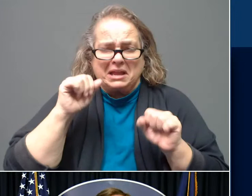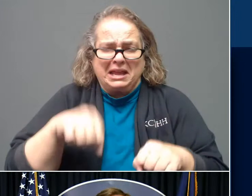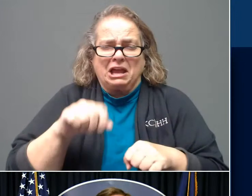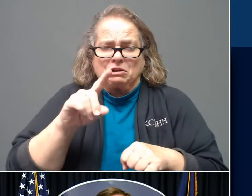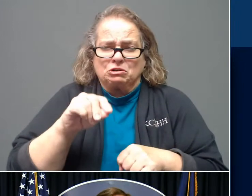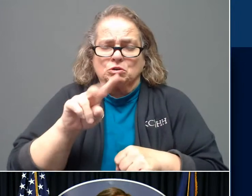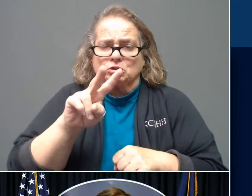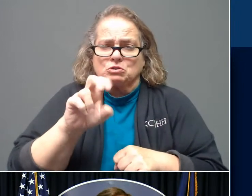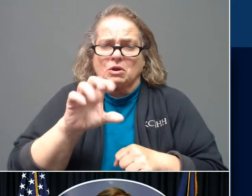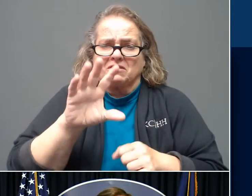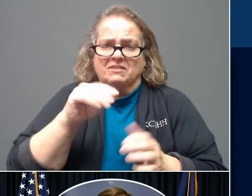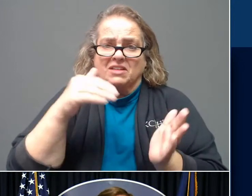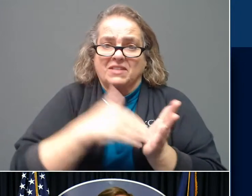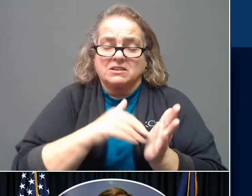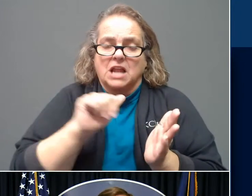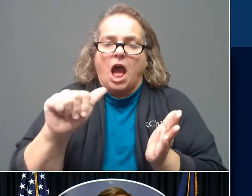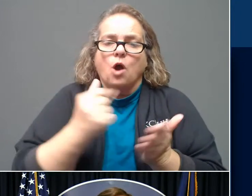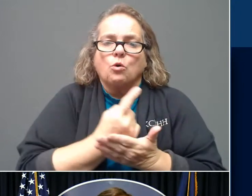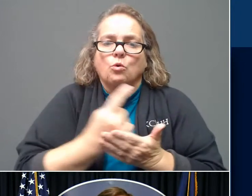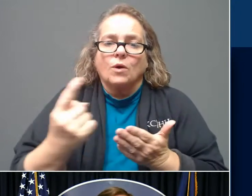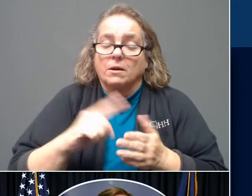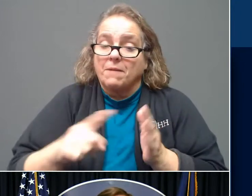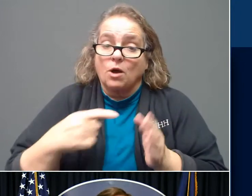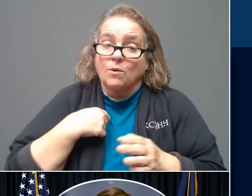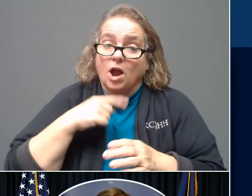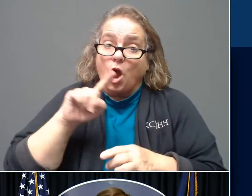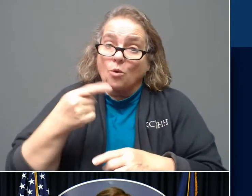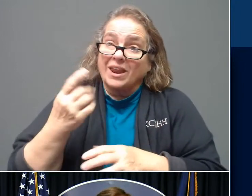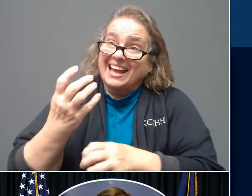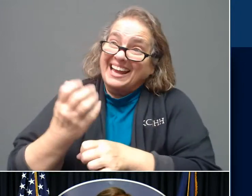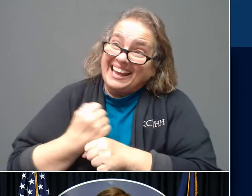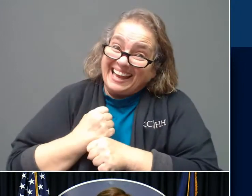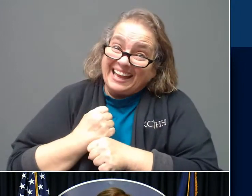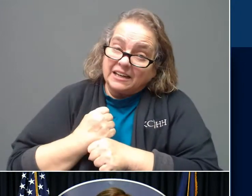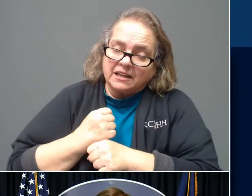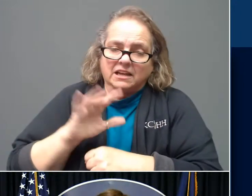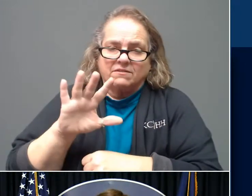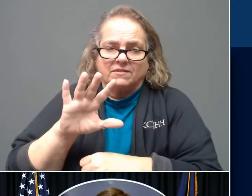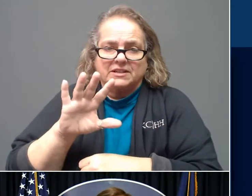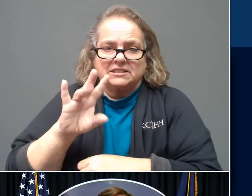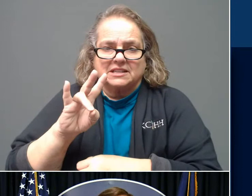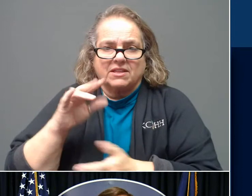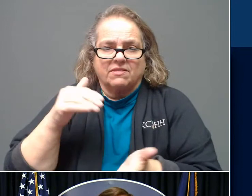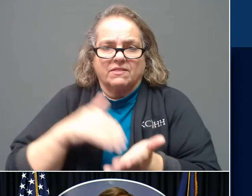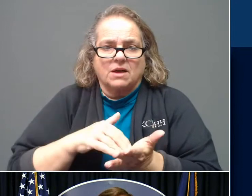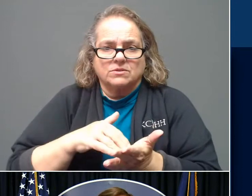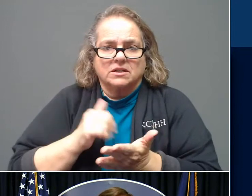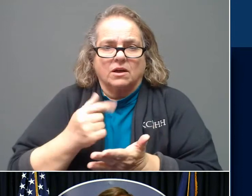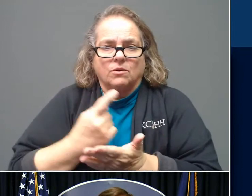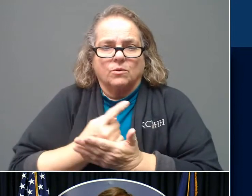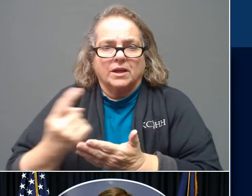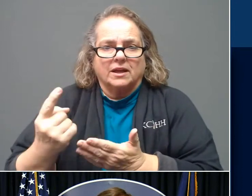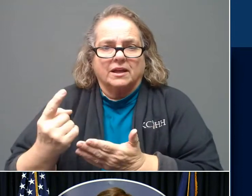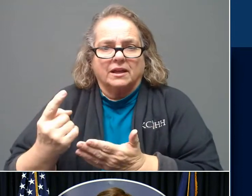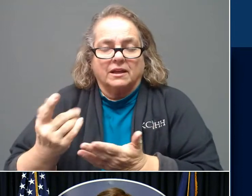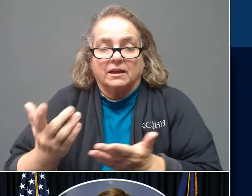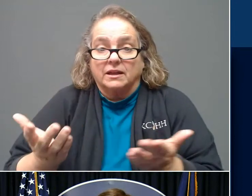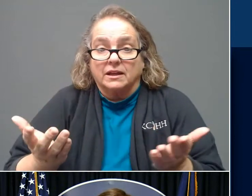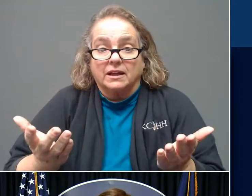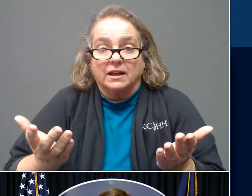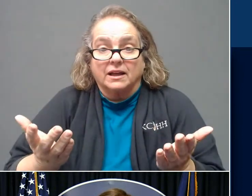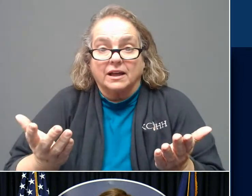getting 57,000 from the federal government. The supply simply isn't there. We can't give vaccines we don't